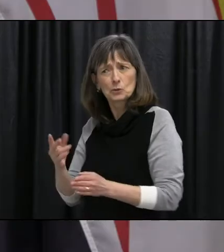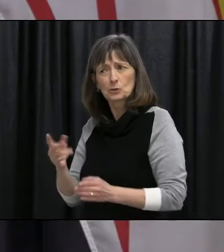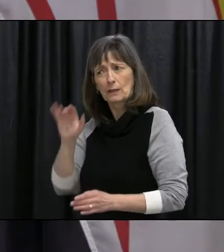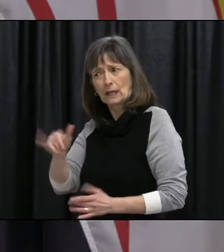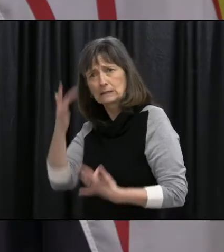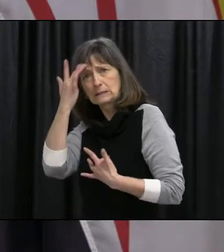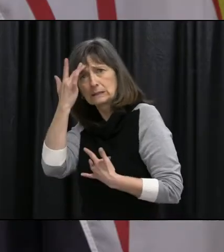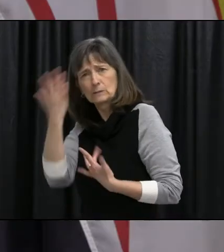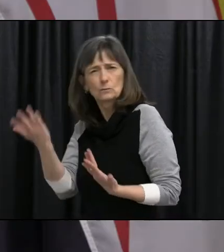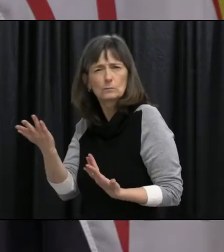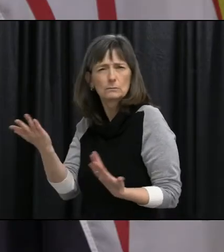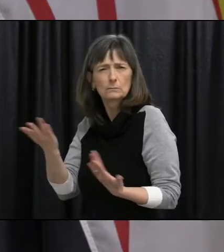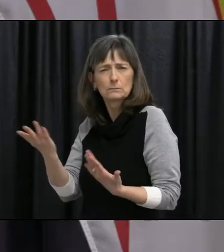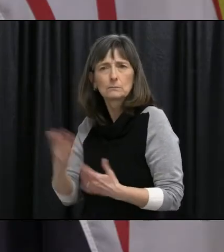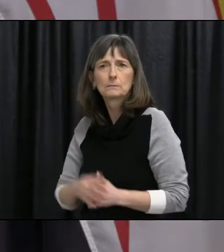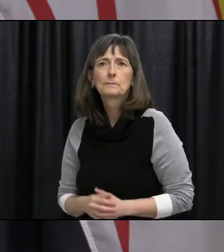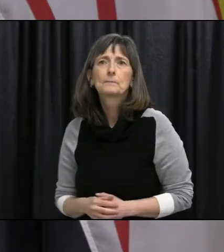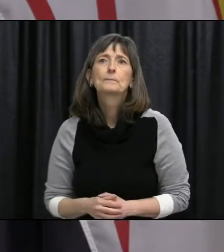So